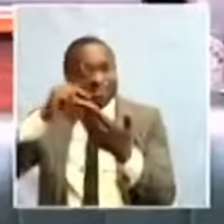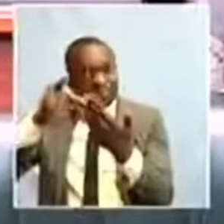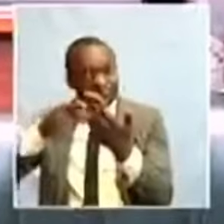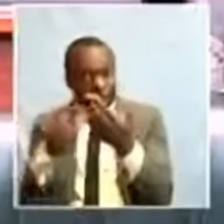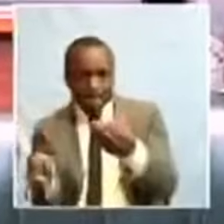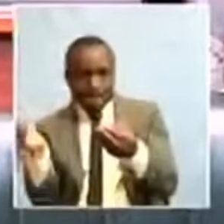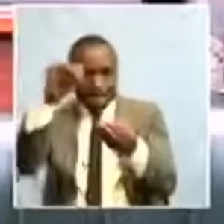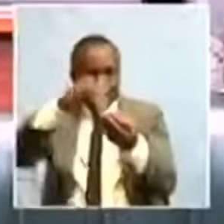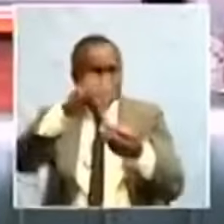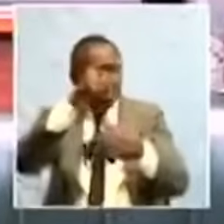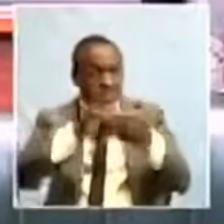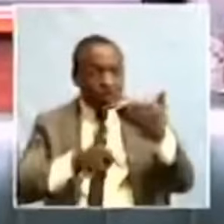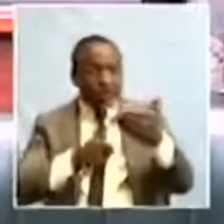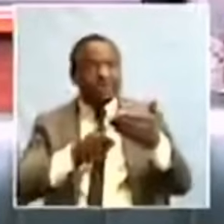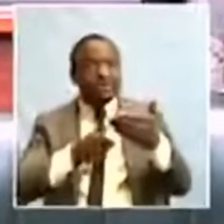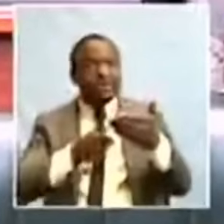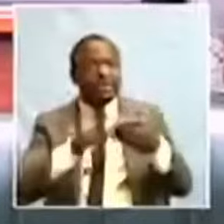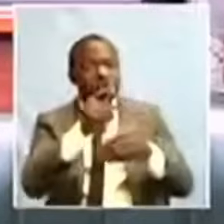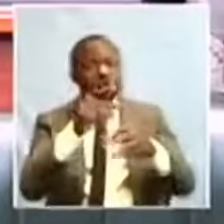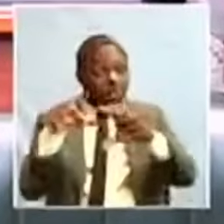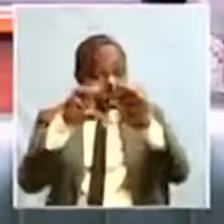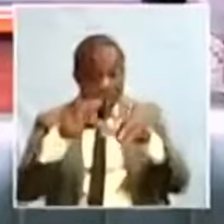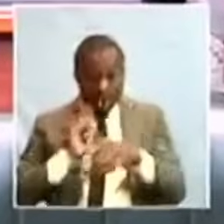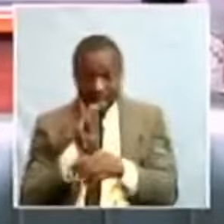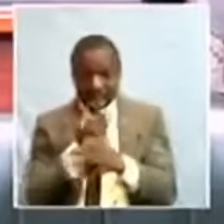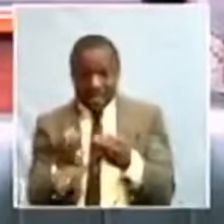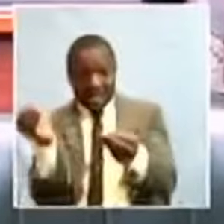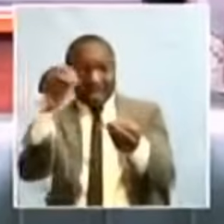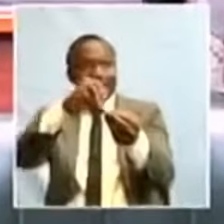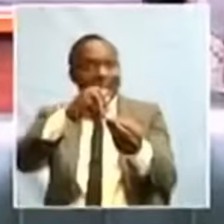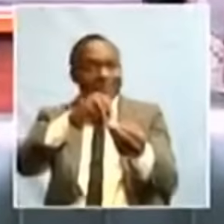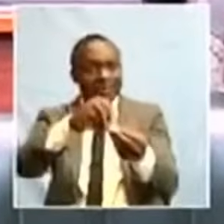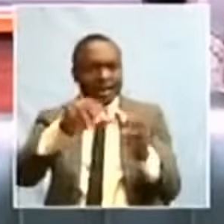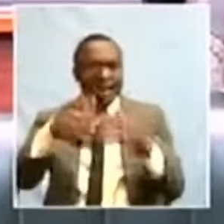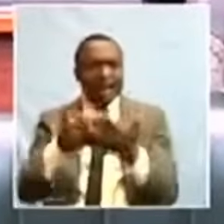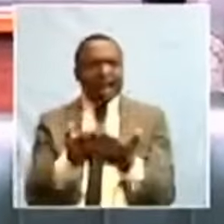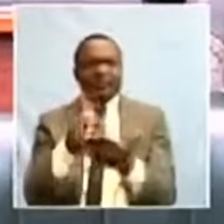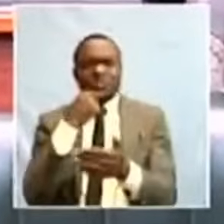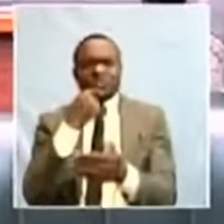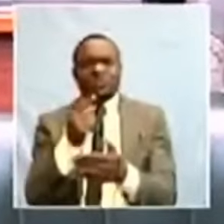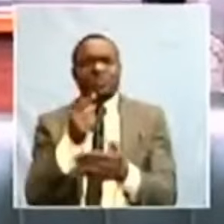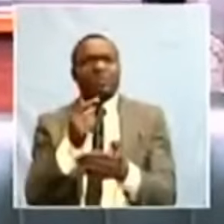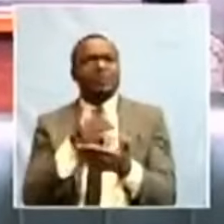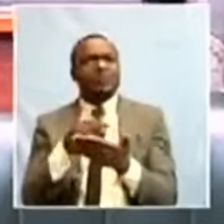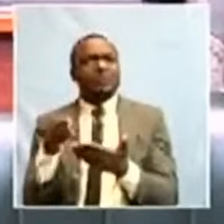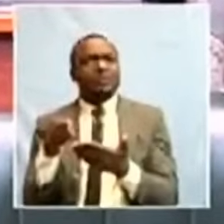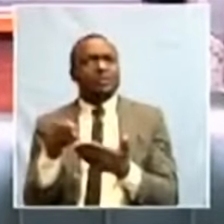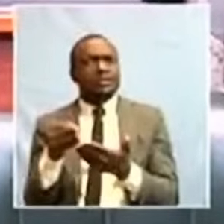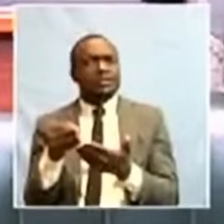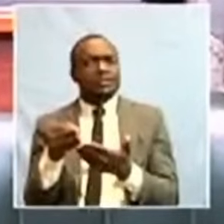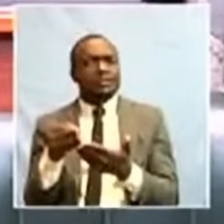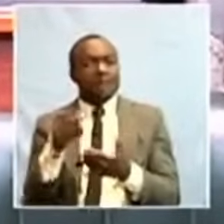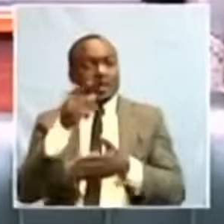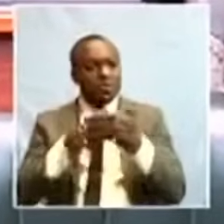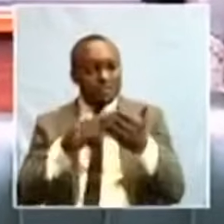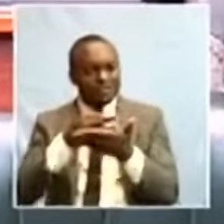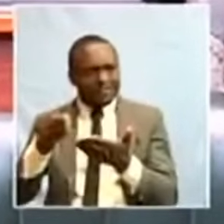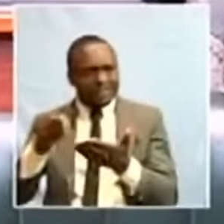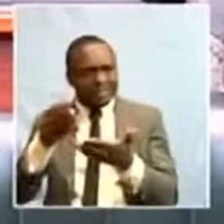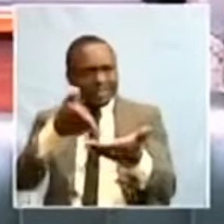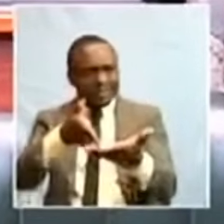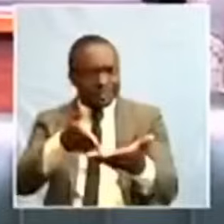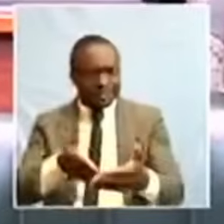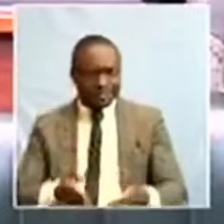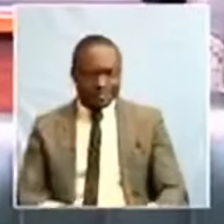to what you did. We have added to that. So how do you say we have failed? What failure is